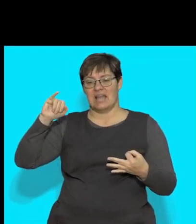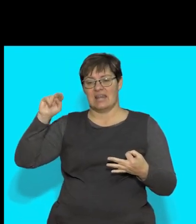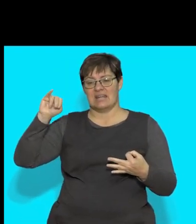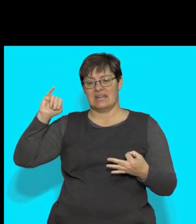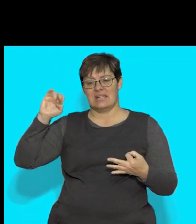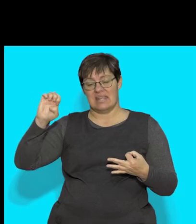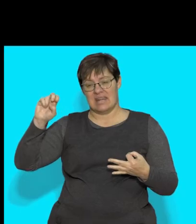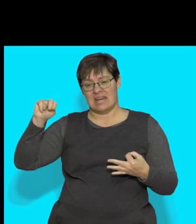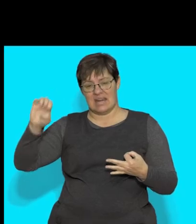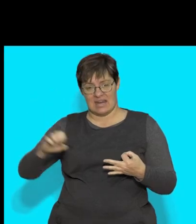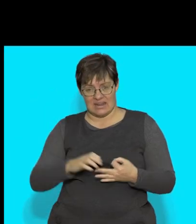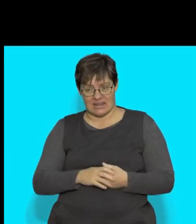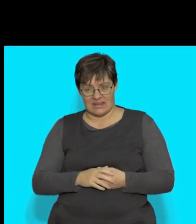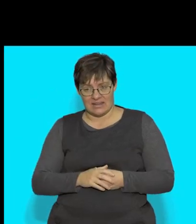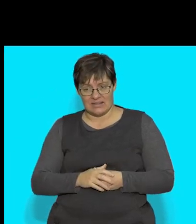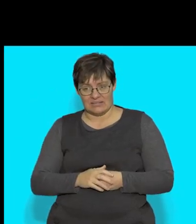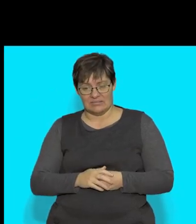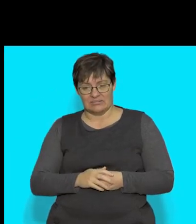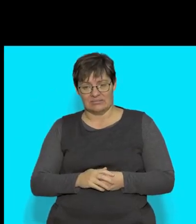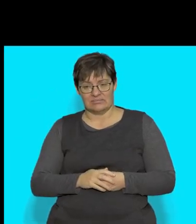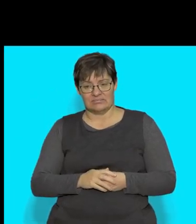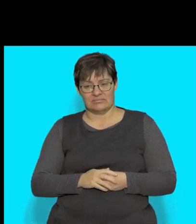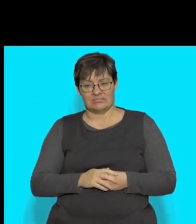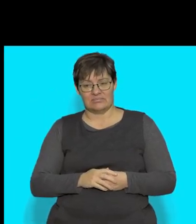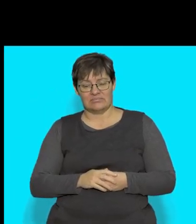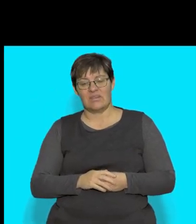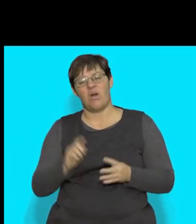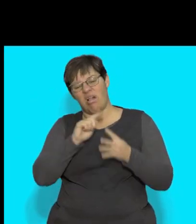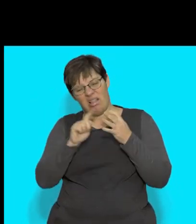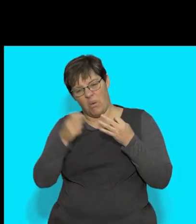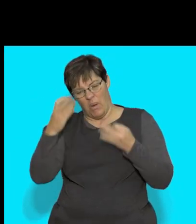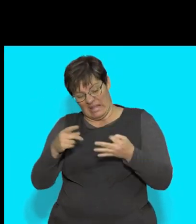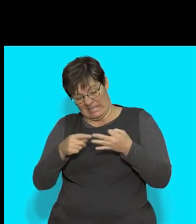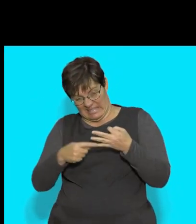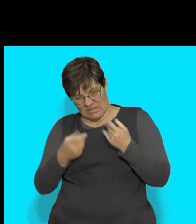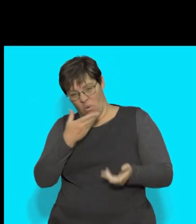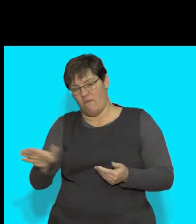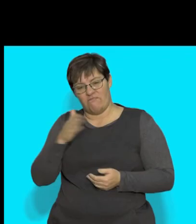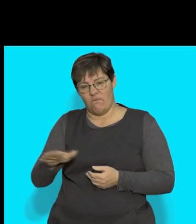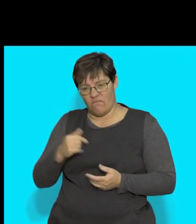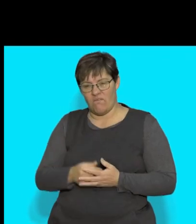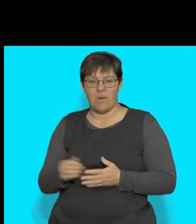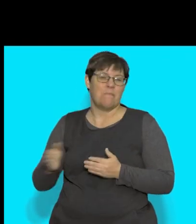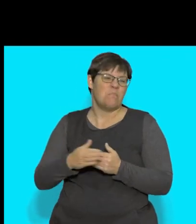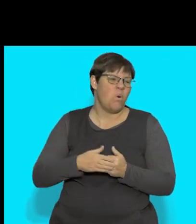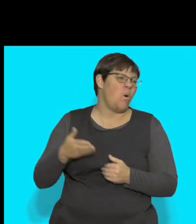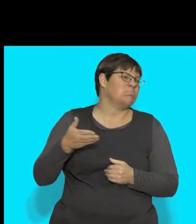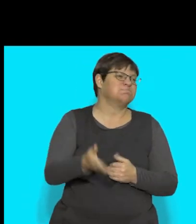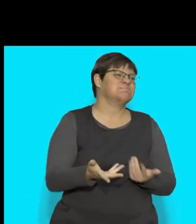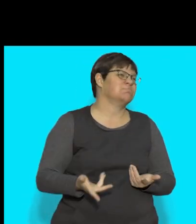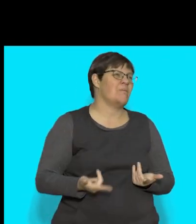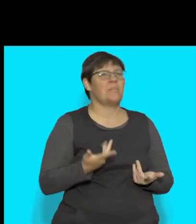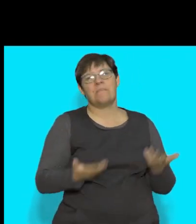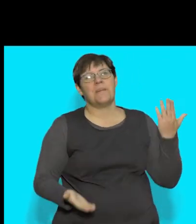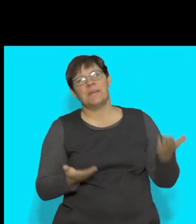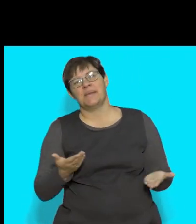it was all my creatinine, it was all my nitrogenous wastes. Right, what else could be here? If